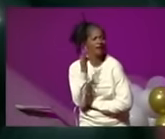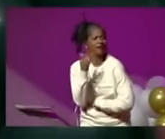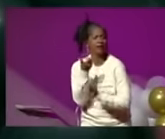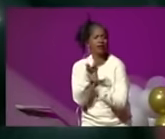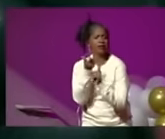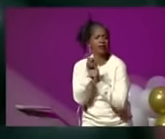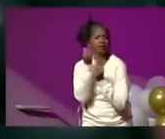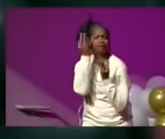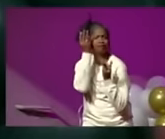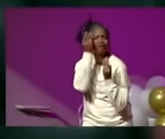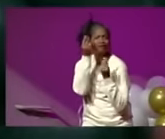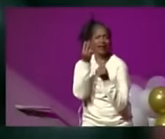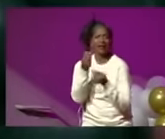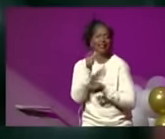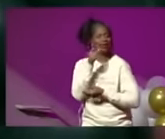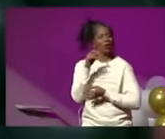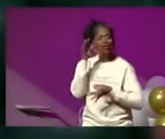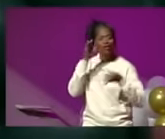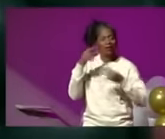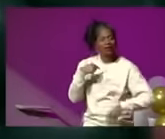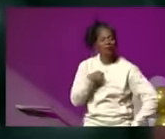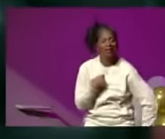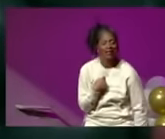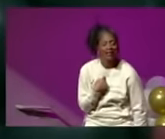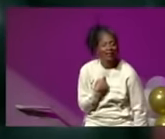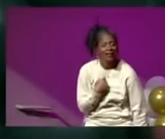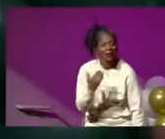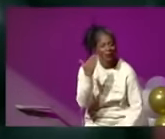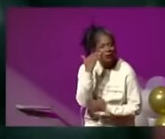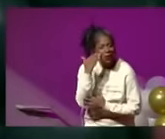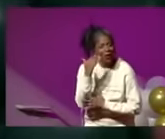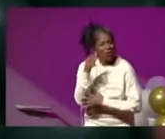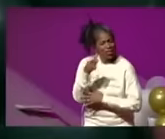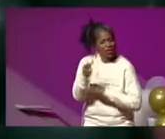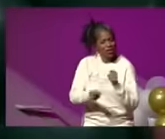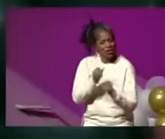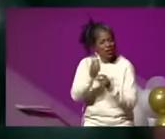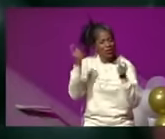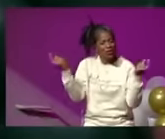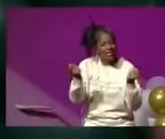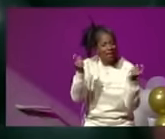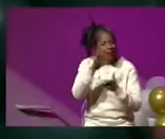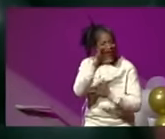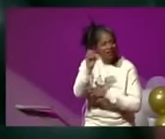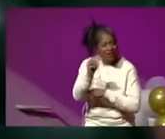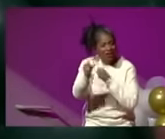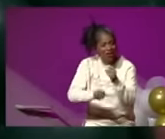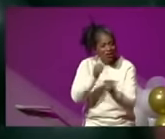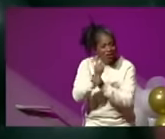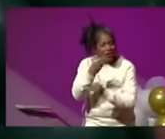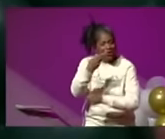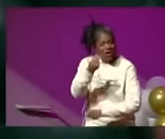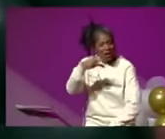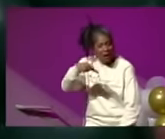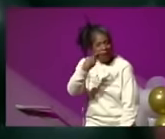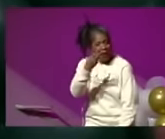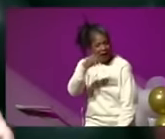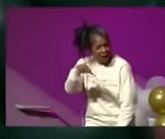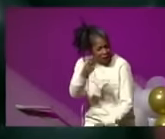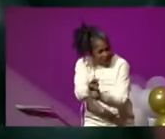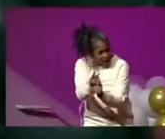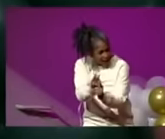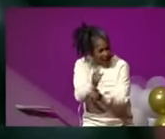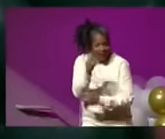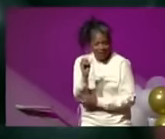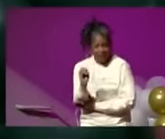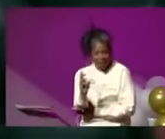just a second. Y'all don't judge me. It's the 50th anniversary of hip-hop, so let me give some hip-hop shout-out